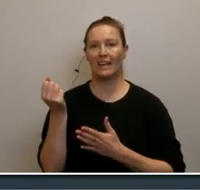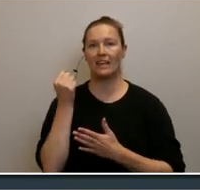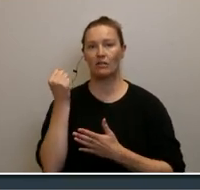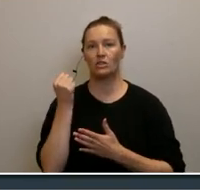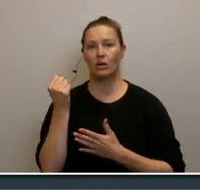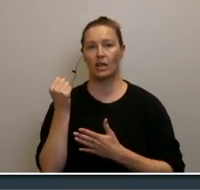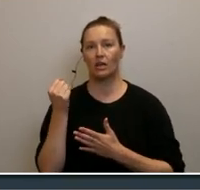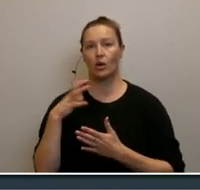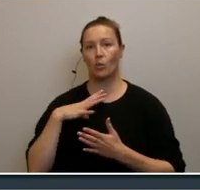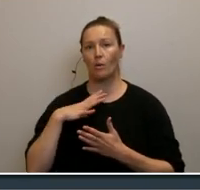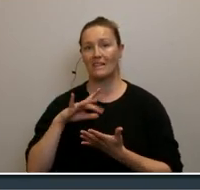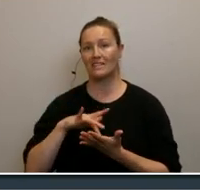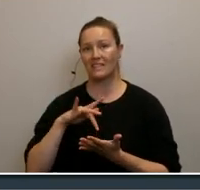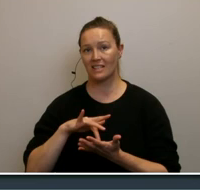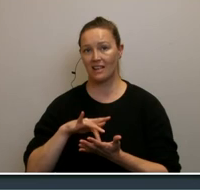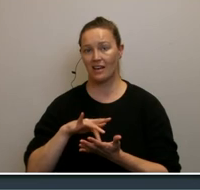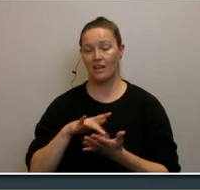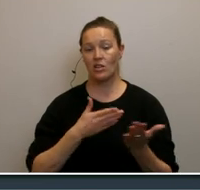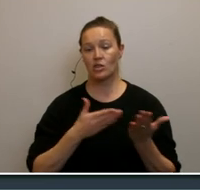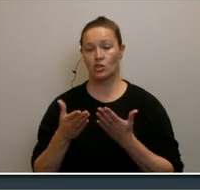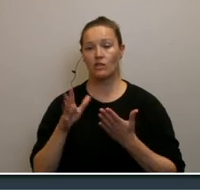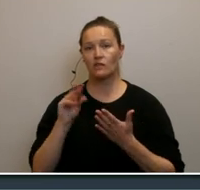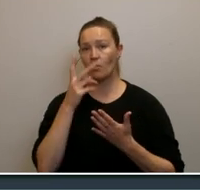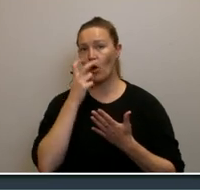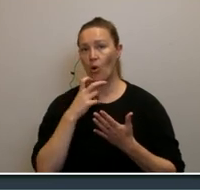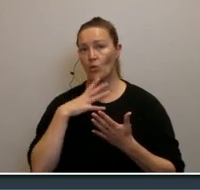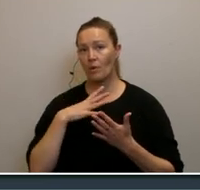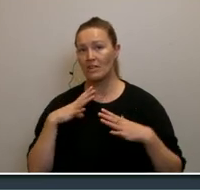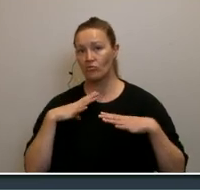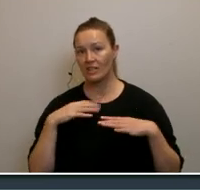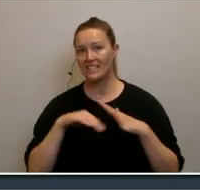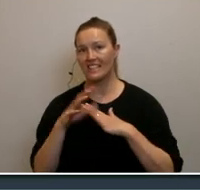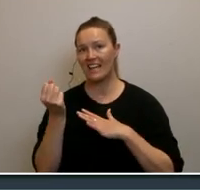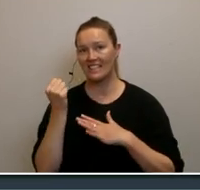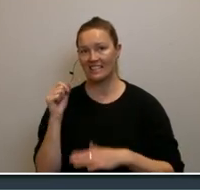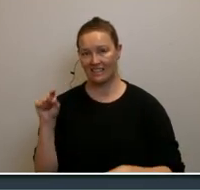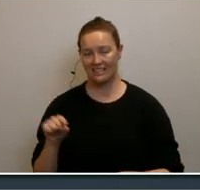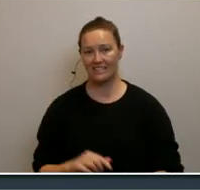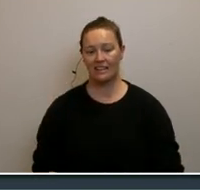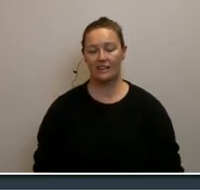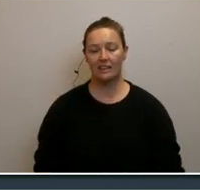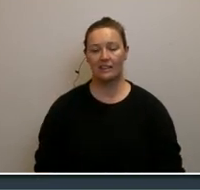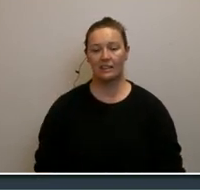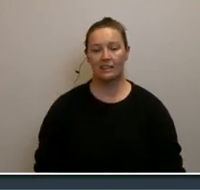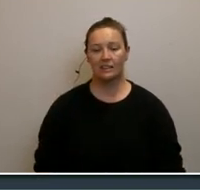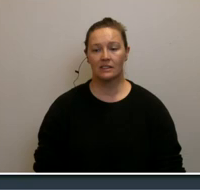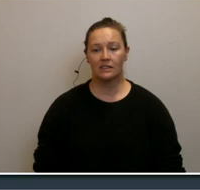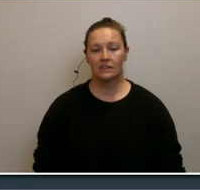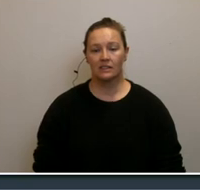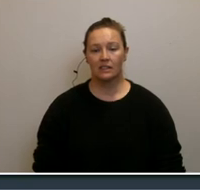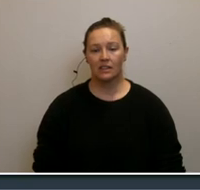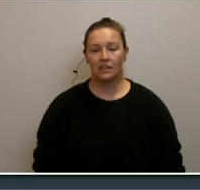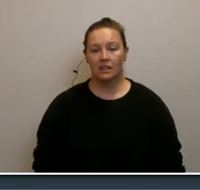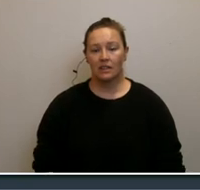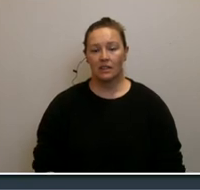Women's Centre, a service run out of the old Women's Rest building in Hastings. This is a good